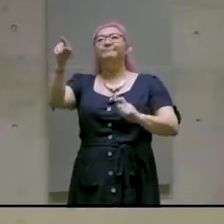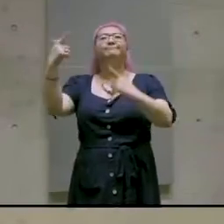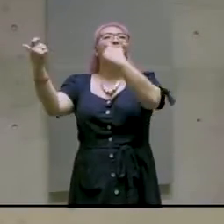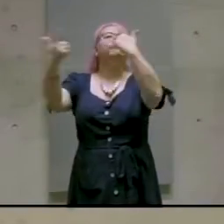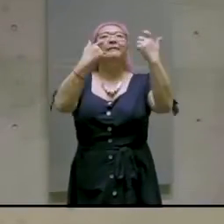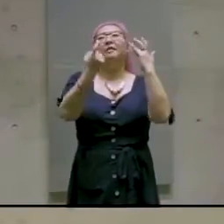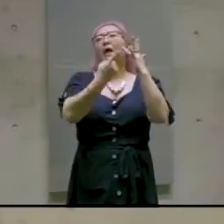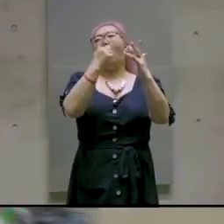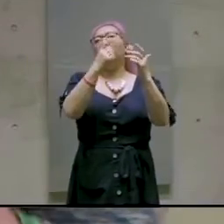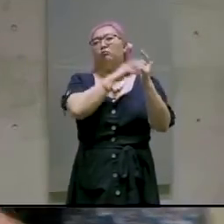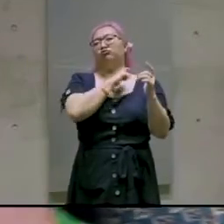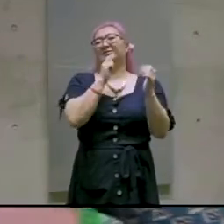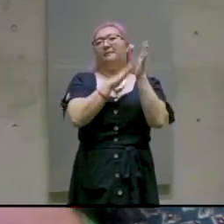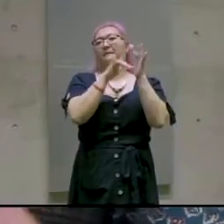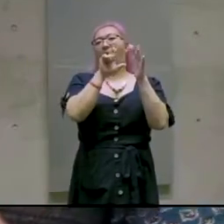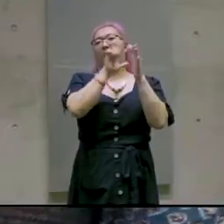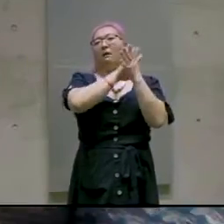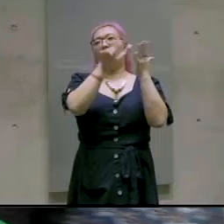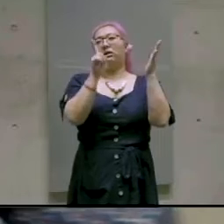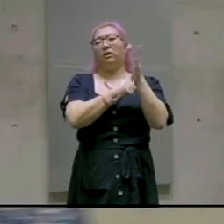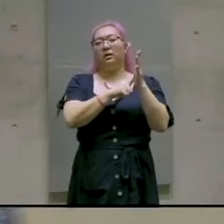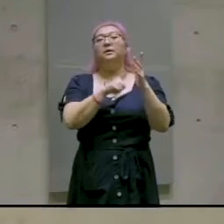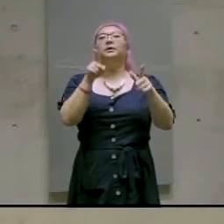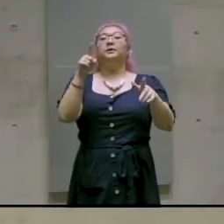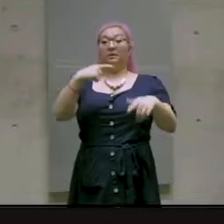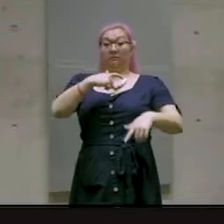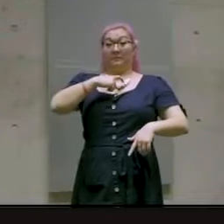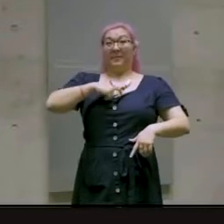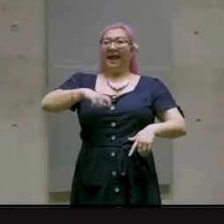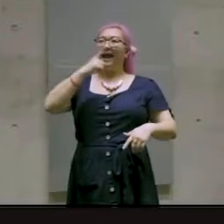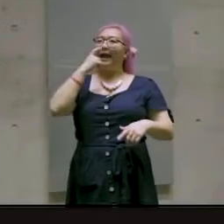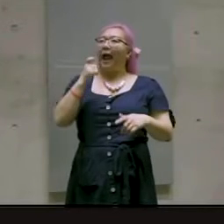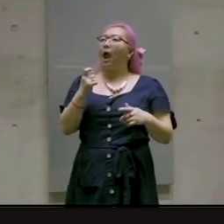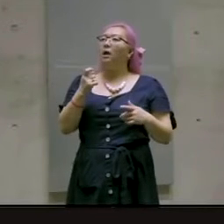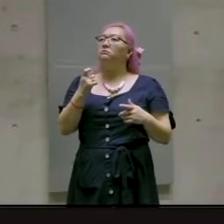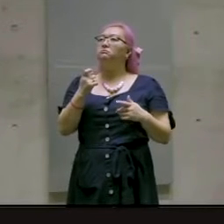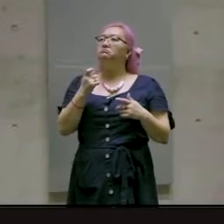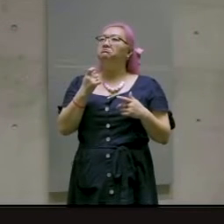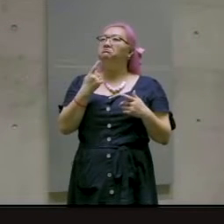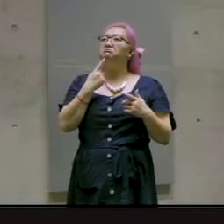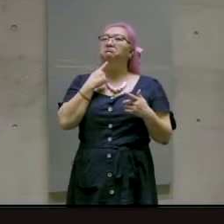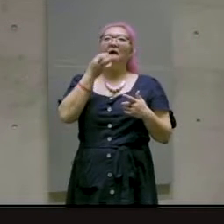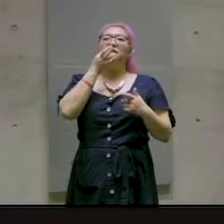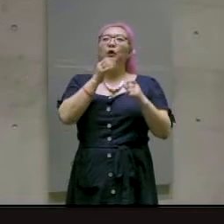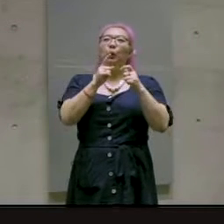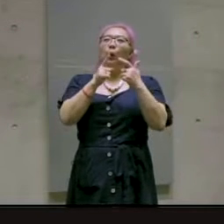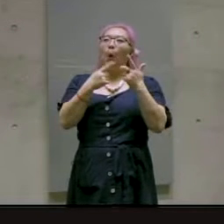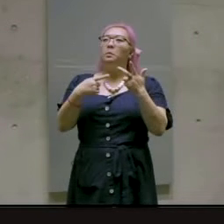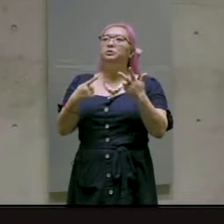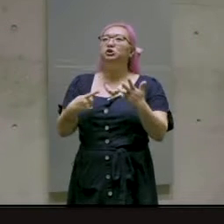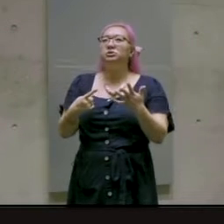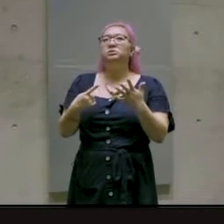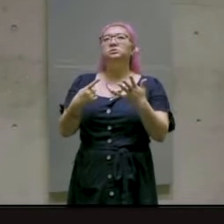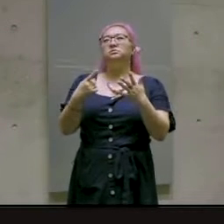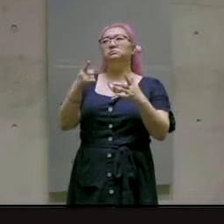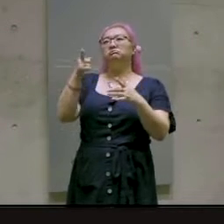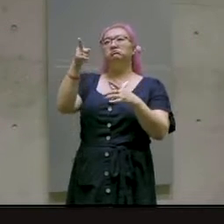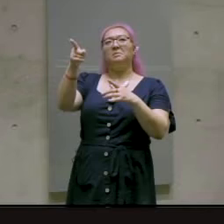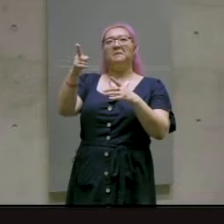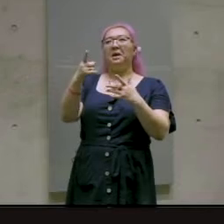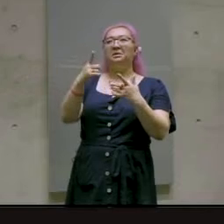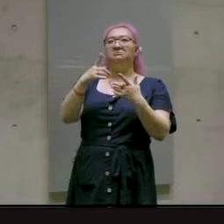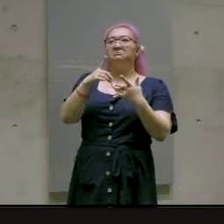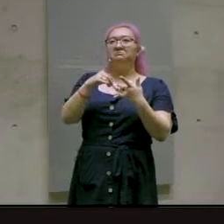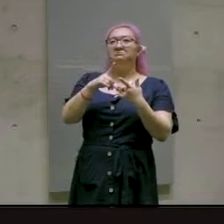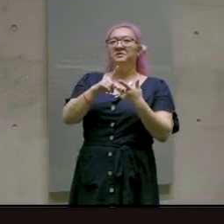the other priest, the player can kind of take that scene in multiple ways, depending on the relationship with Reginald and depending on Reginald's opinion of the